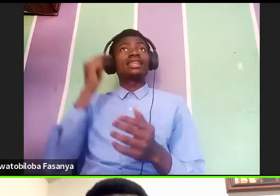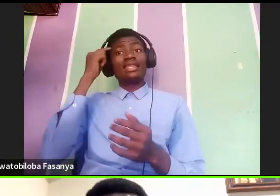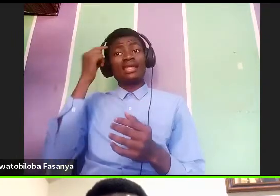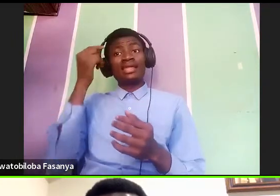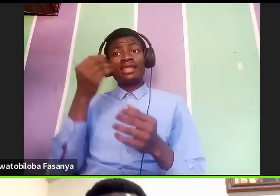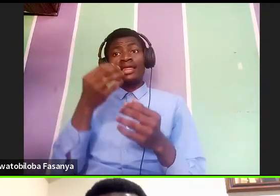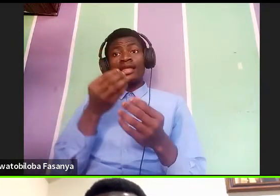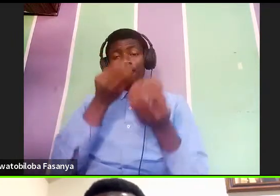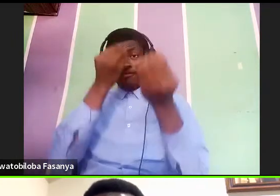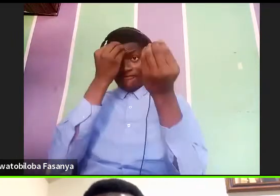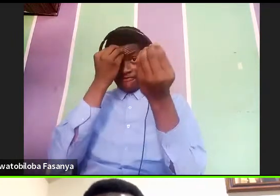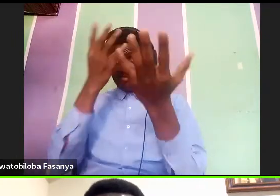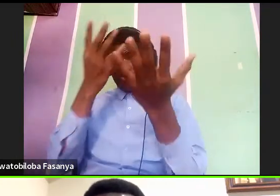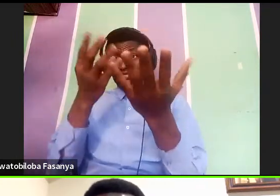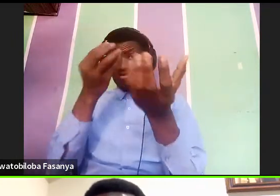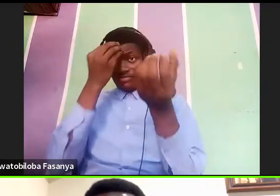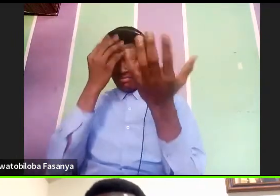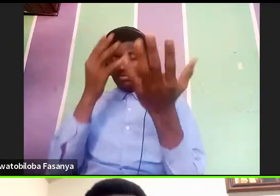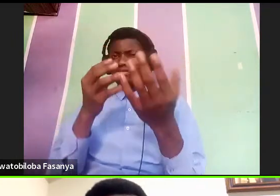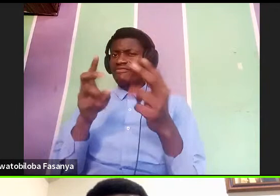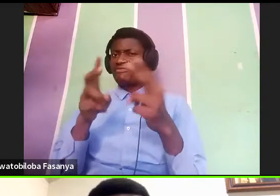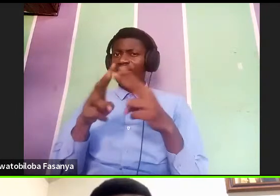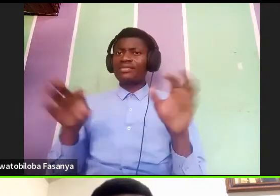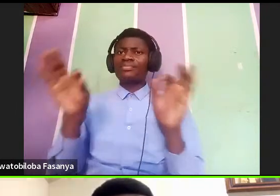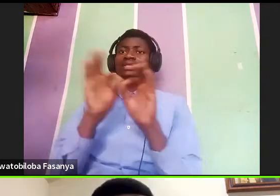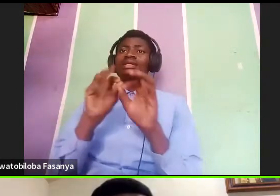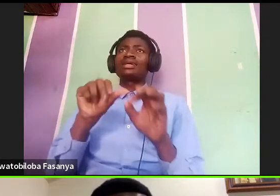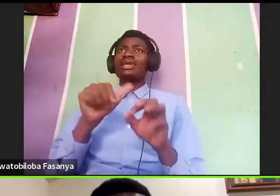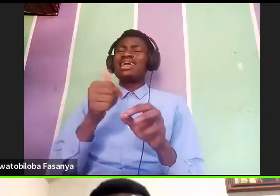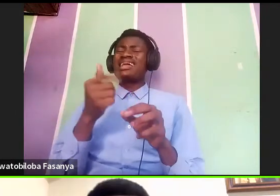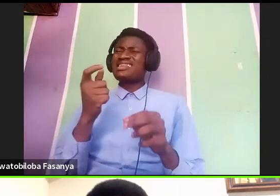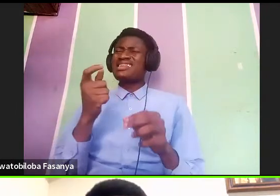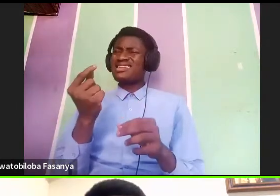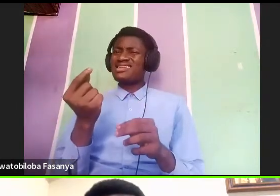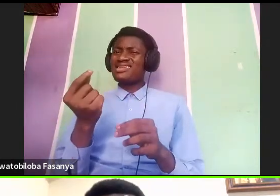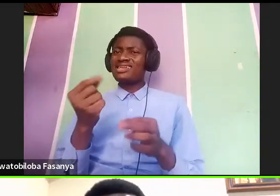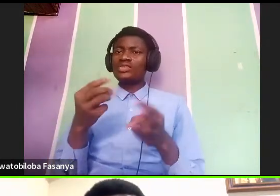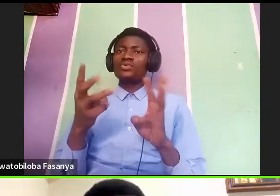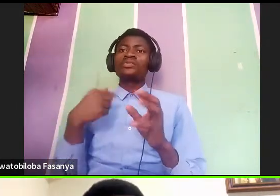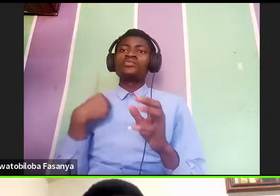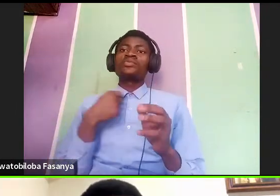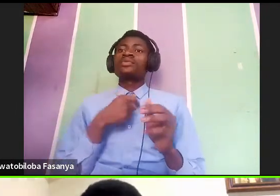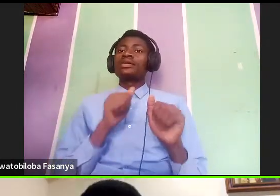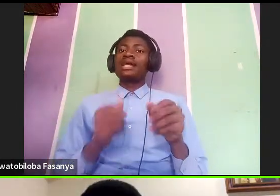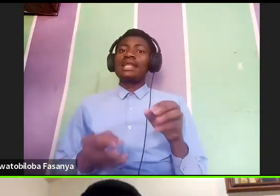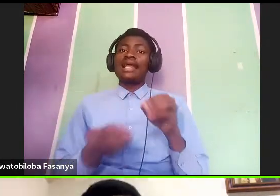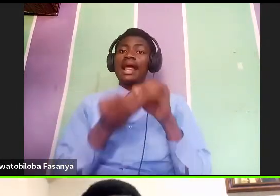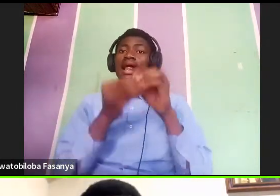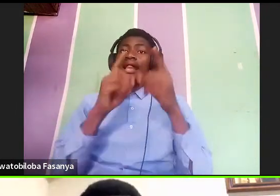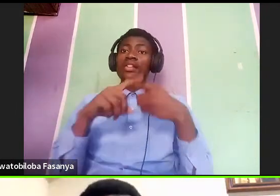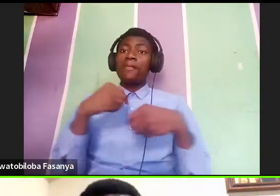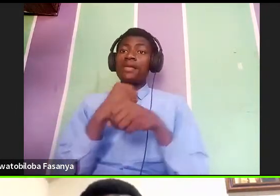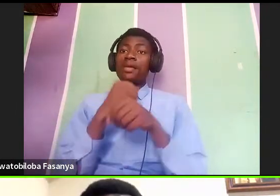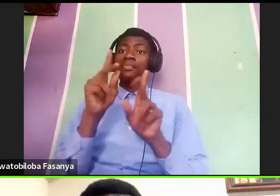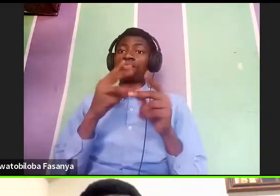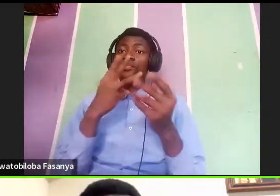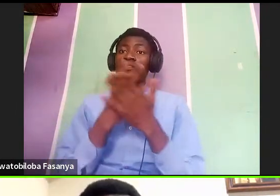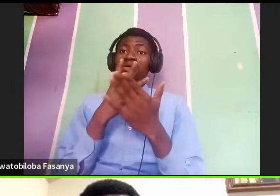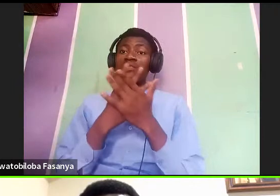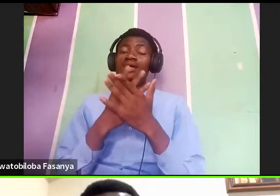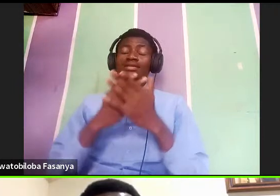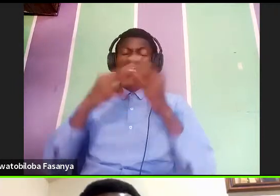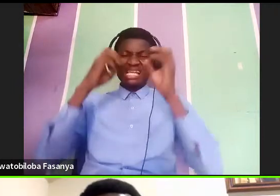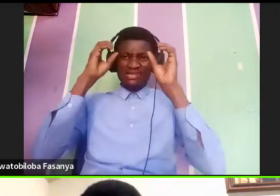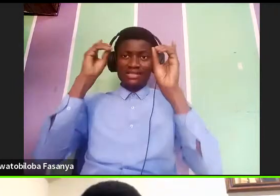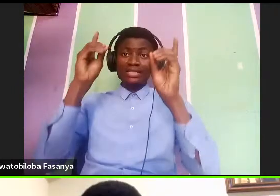important. So any little way we can add to the enlightenment of the public, especially in health, is very, very